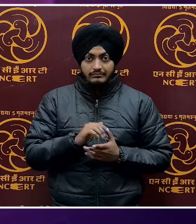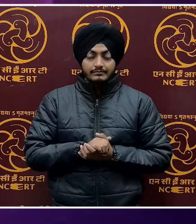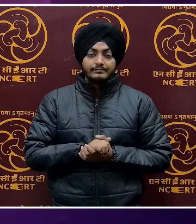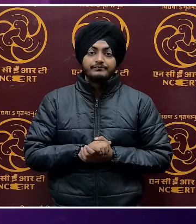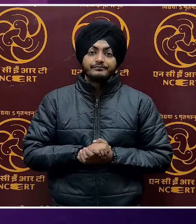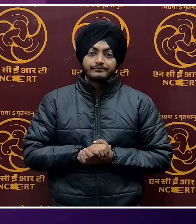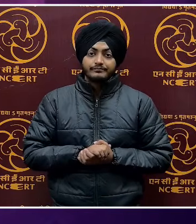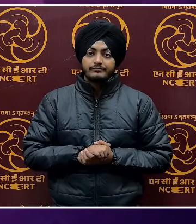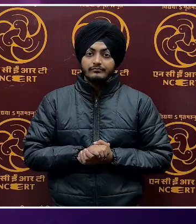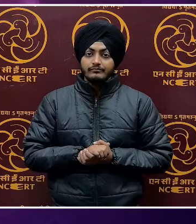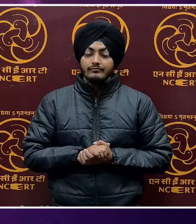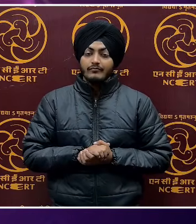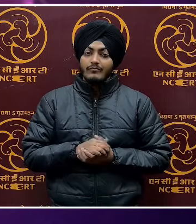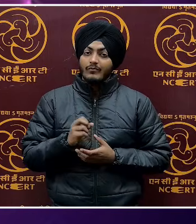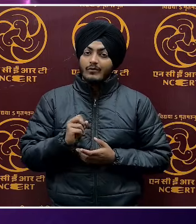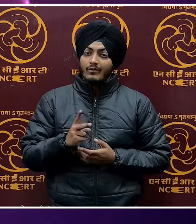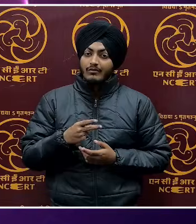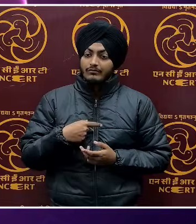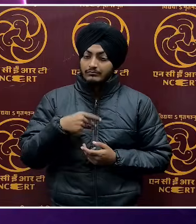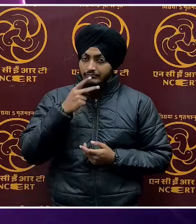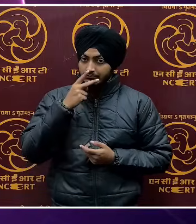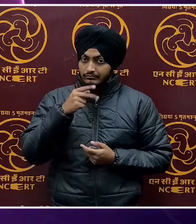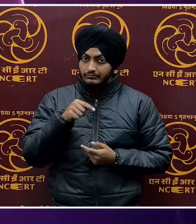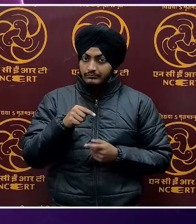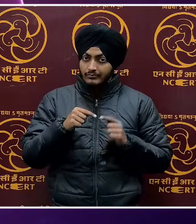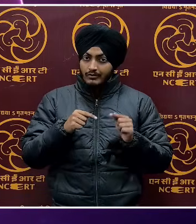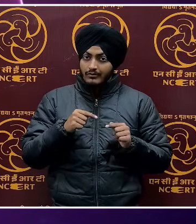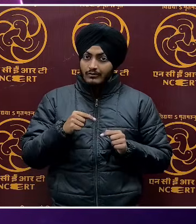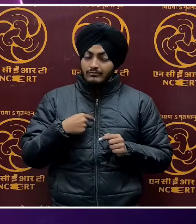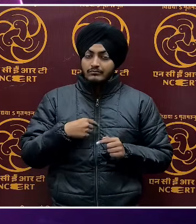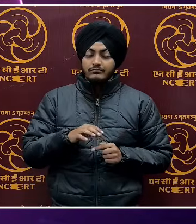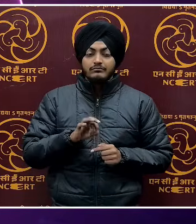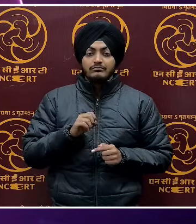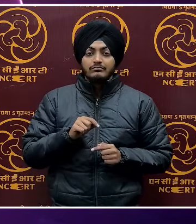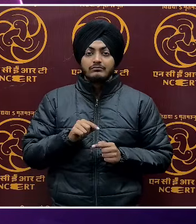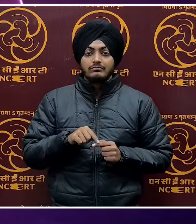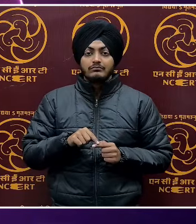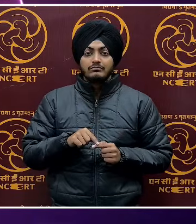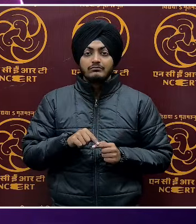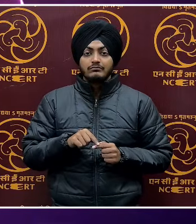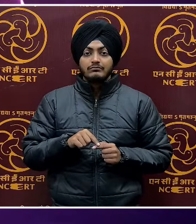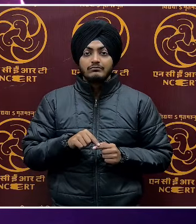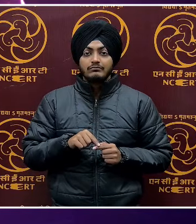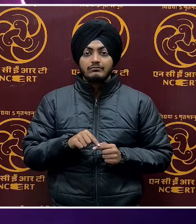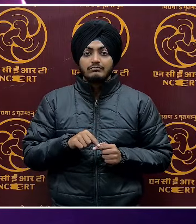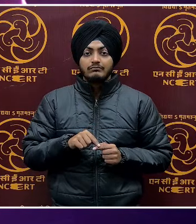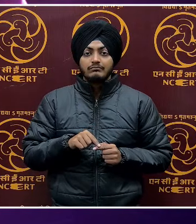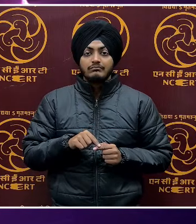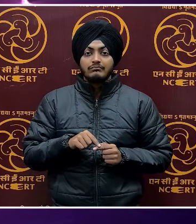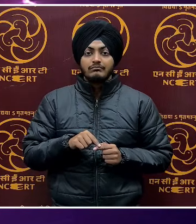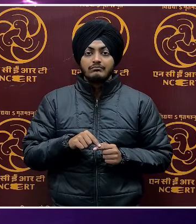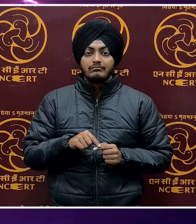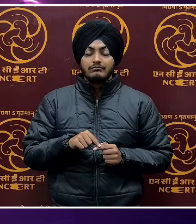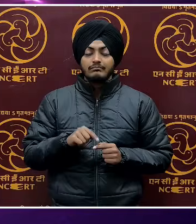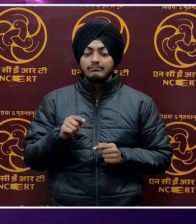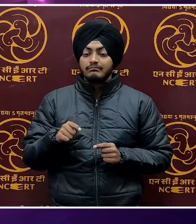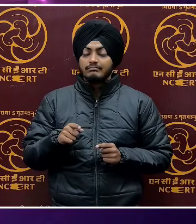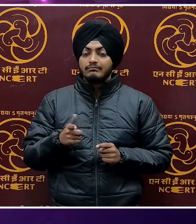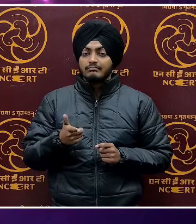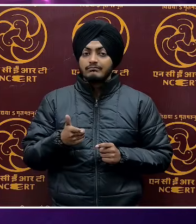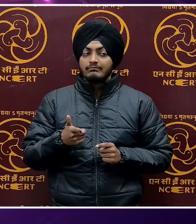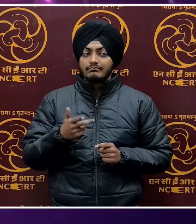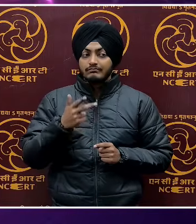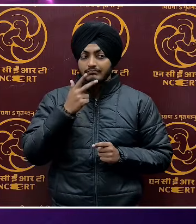here? Okay, again the option is there, and I will choose what? I will choose